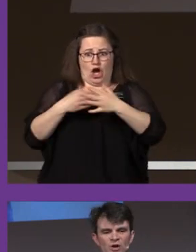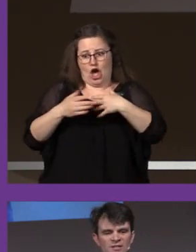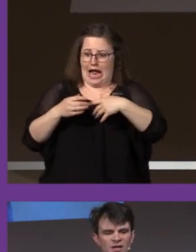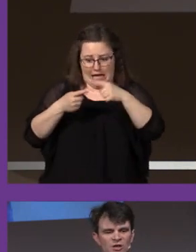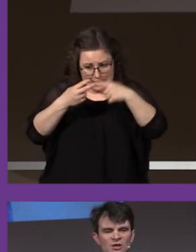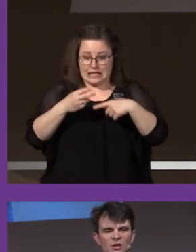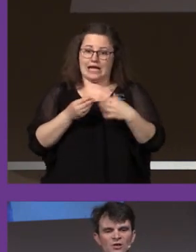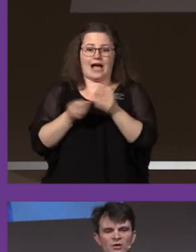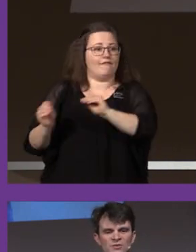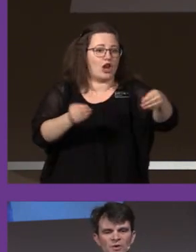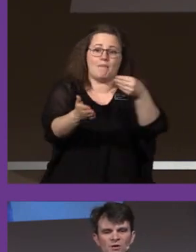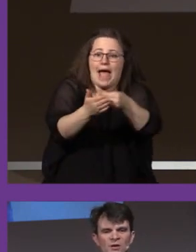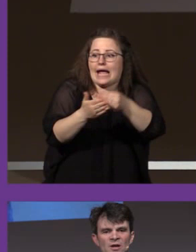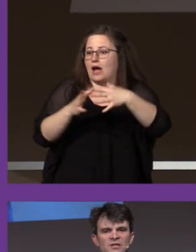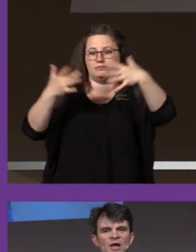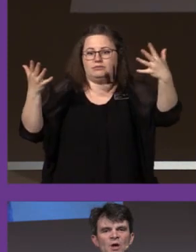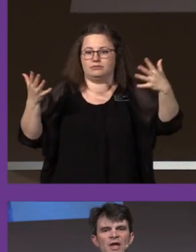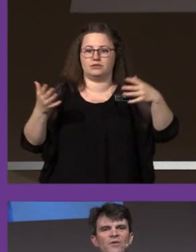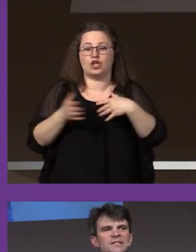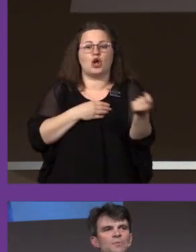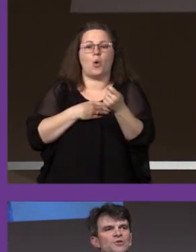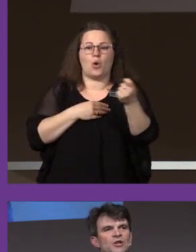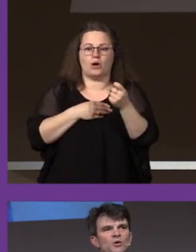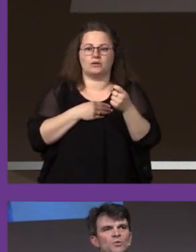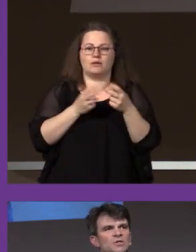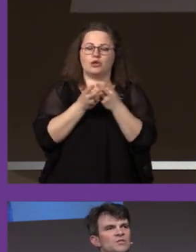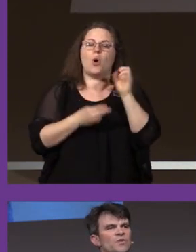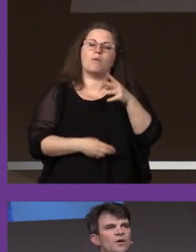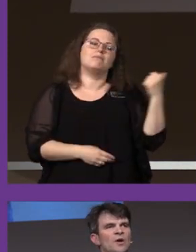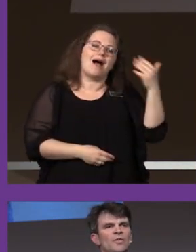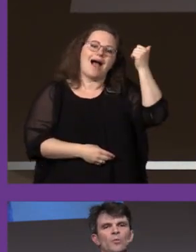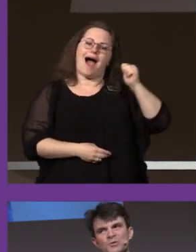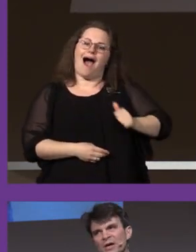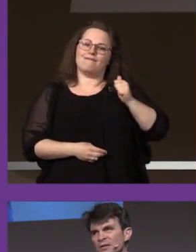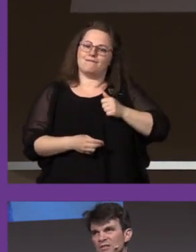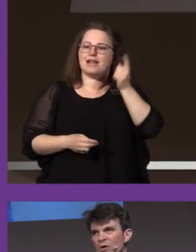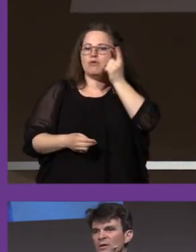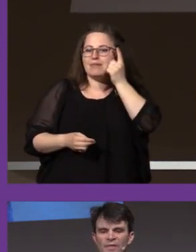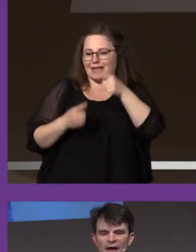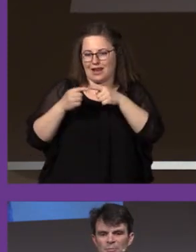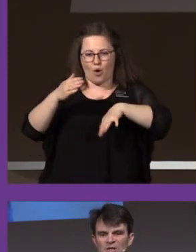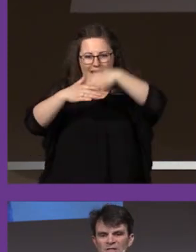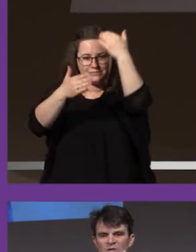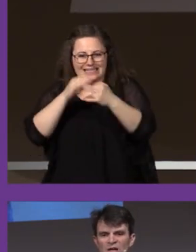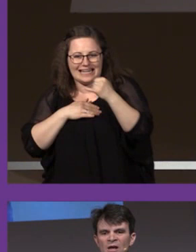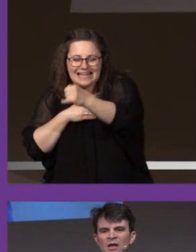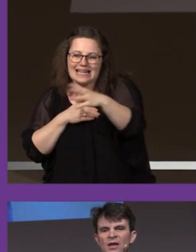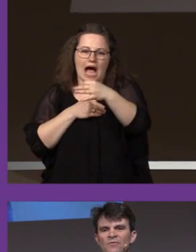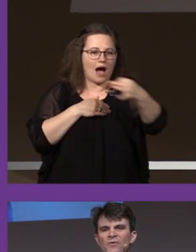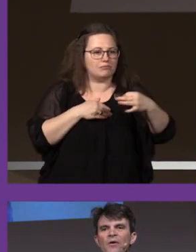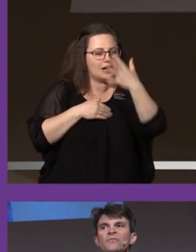undertake a transaction on his phone. So if he's able to use his phone, the website that he's on, the app that he's